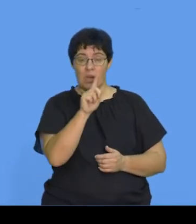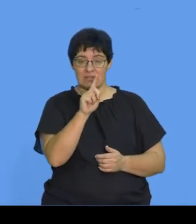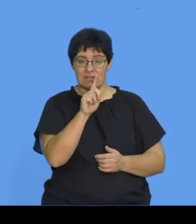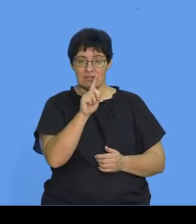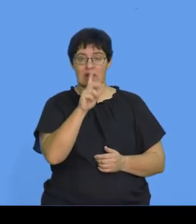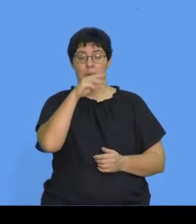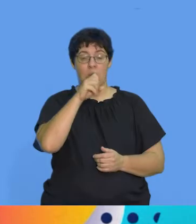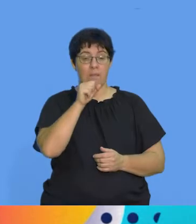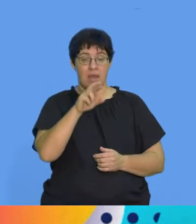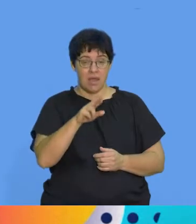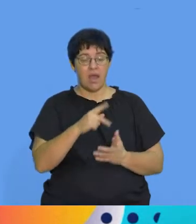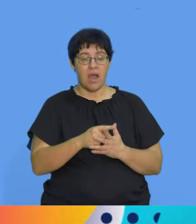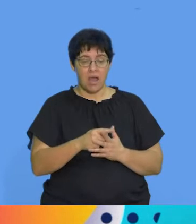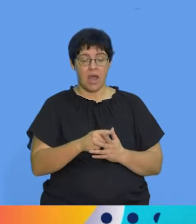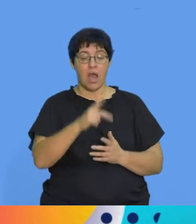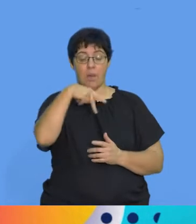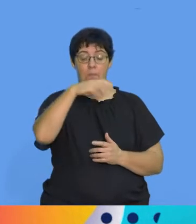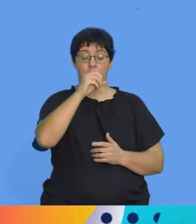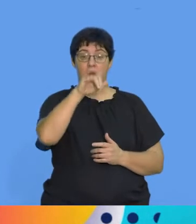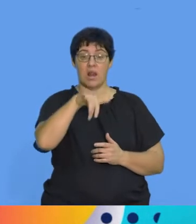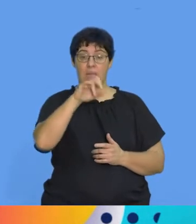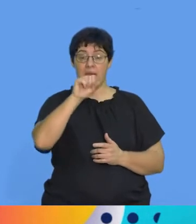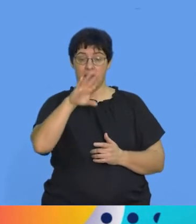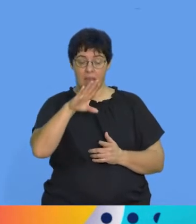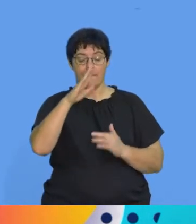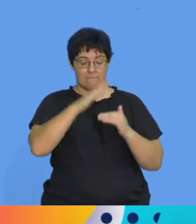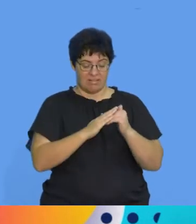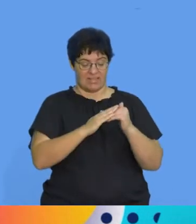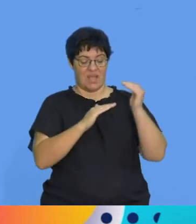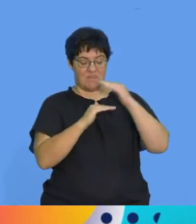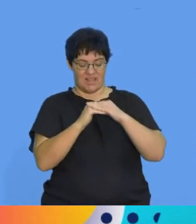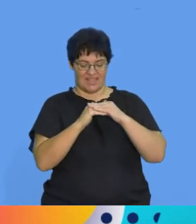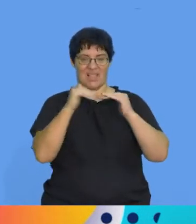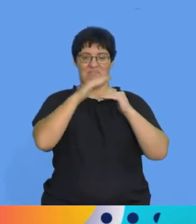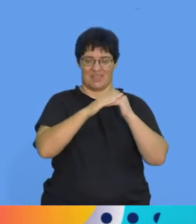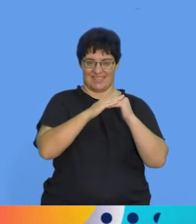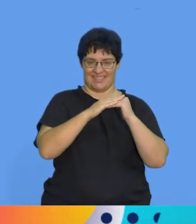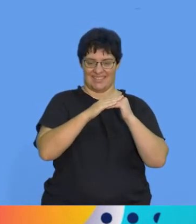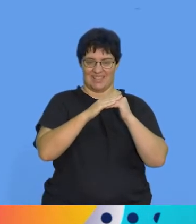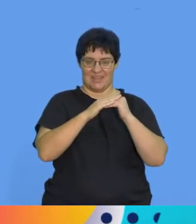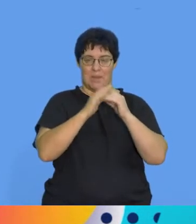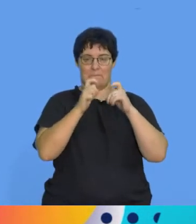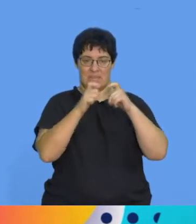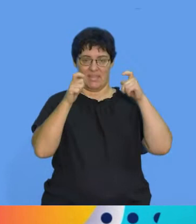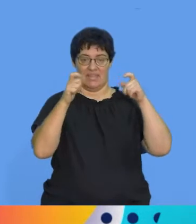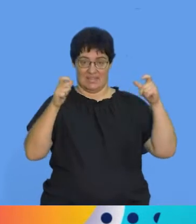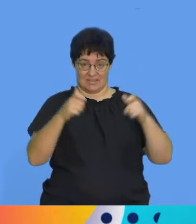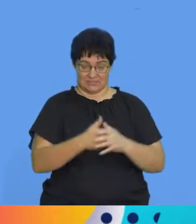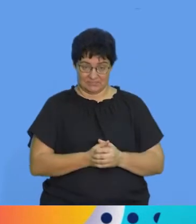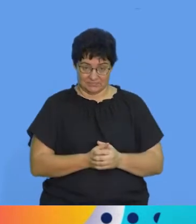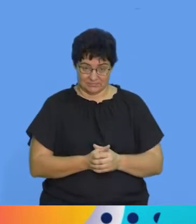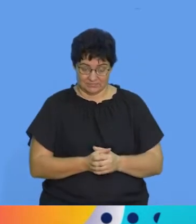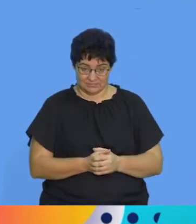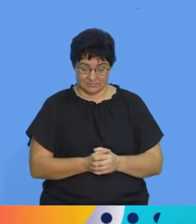that polymer. Right? We're starting to take those small blocks and we're starting to build